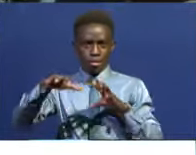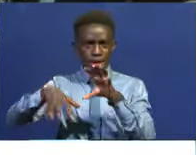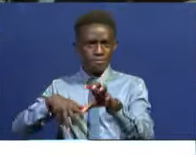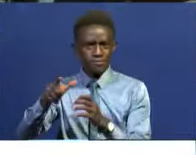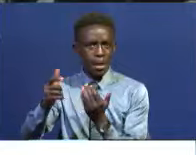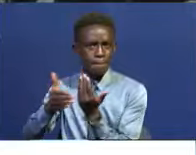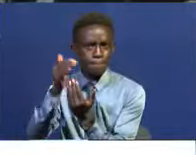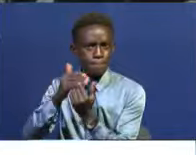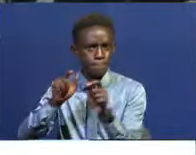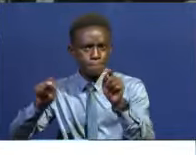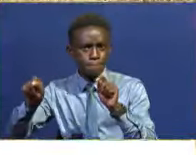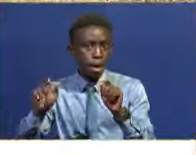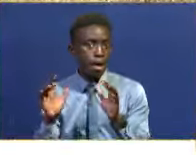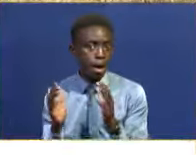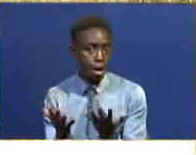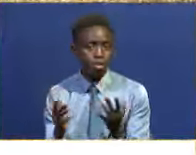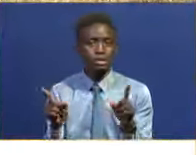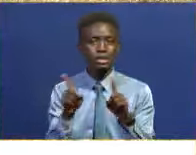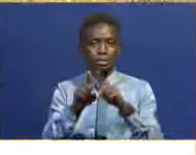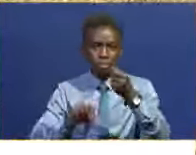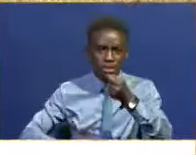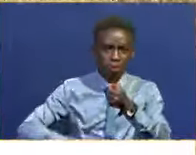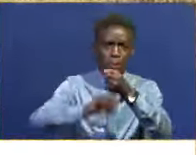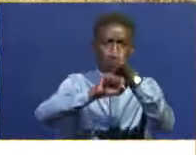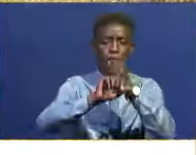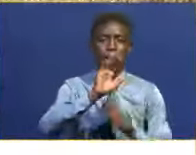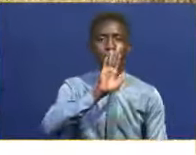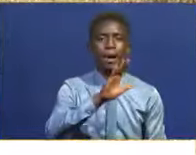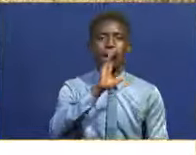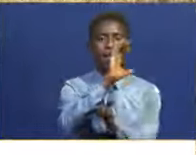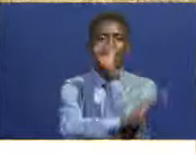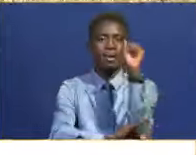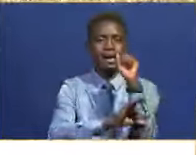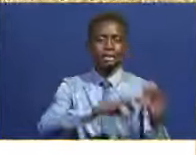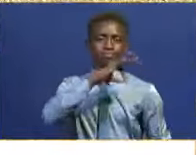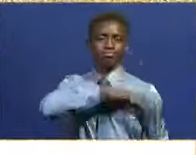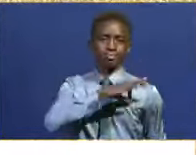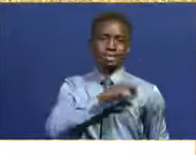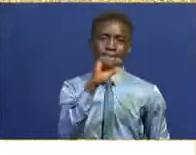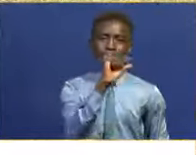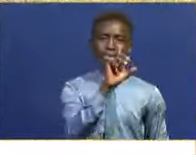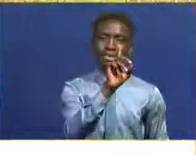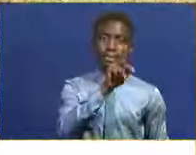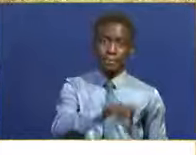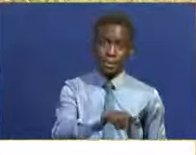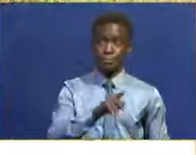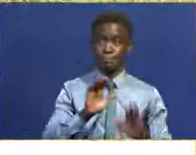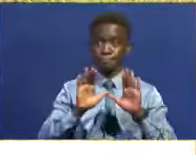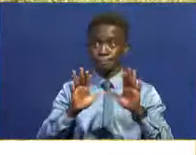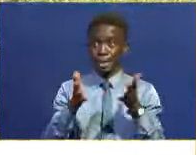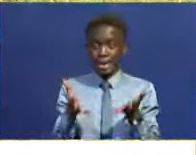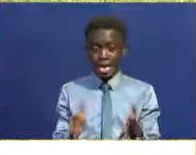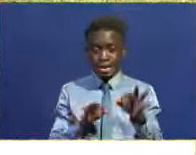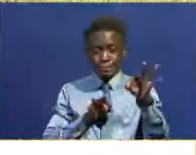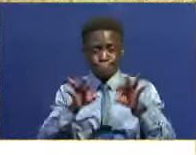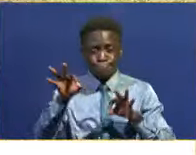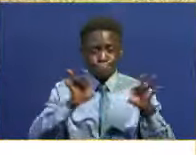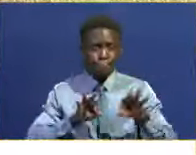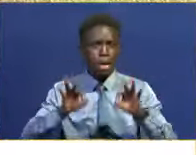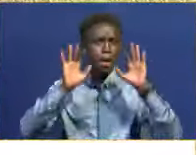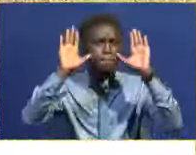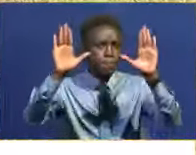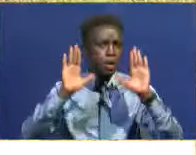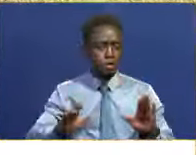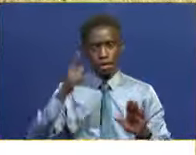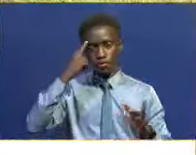supporting the GDP of their countries. To promote local tourism in East Africa and heighten awareness on the importance of wildlife